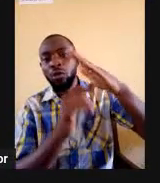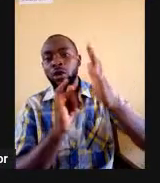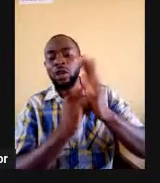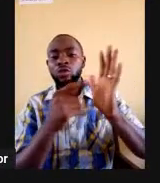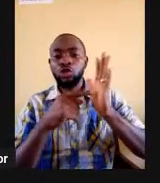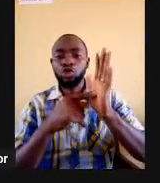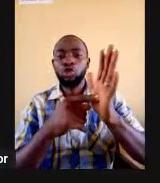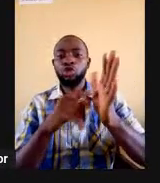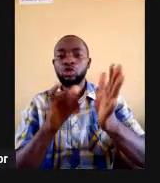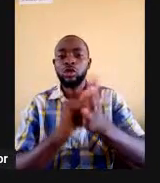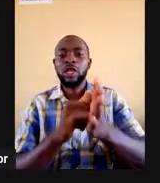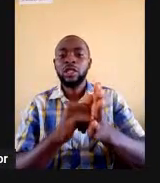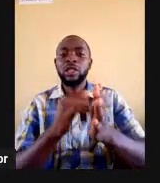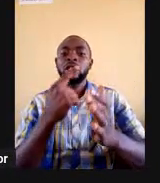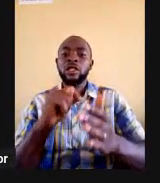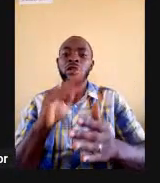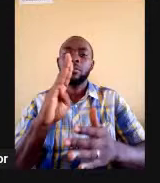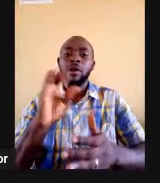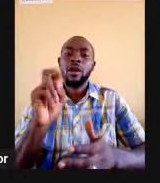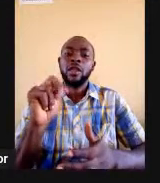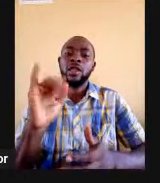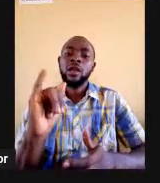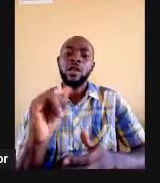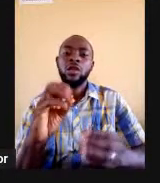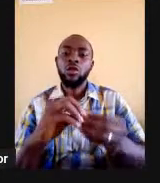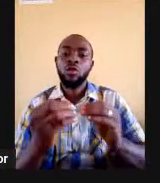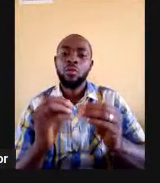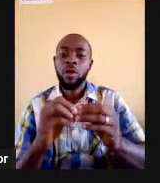okay? So um